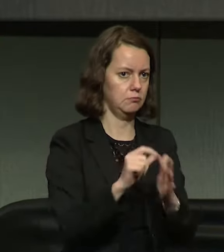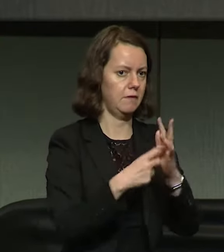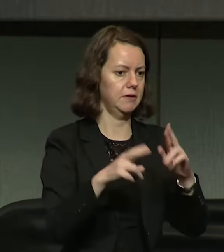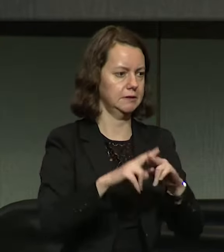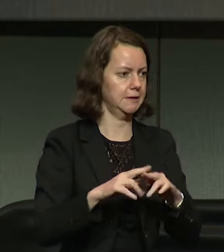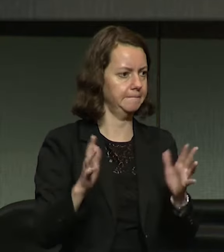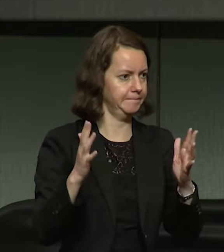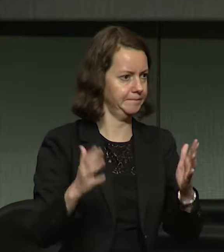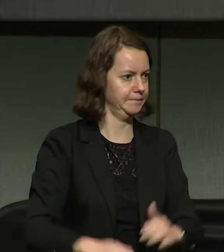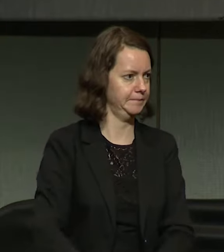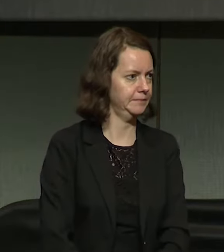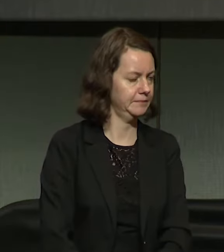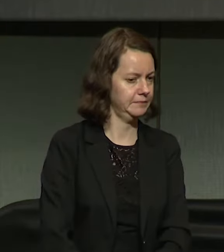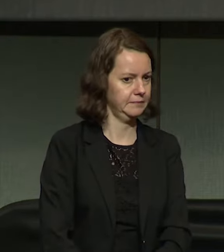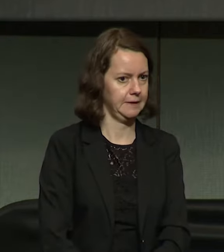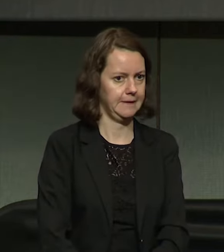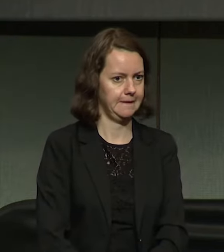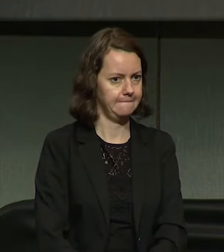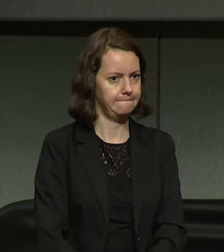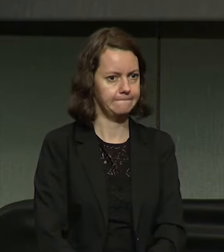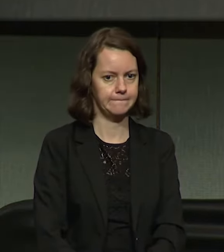Sarra.